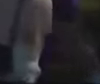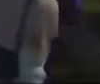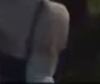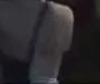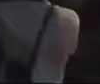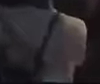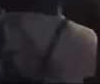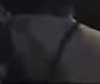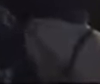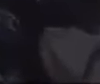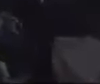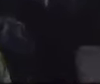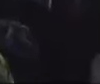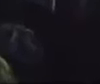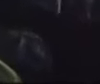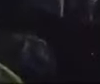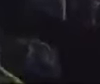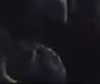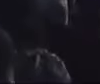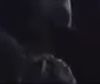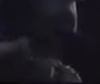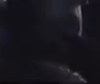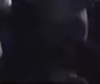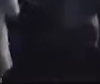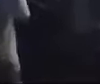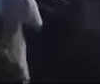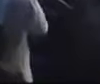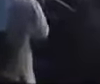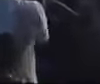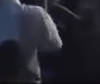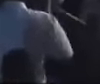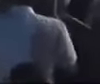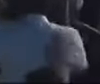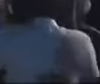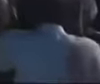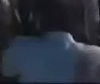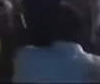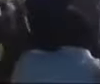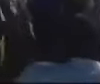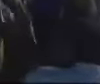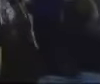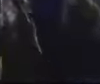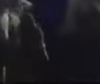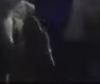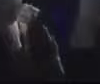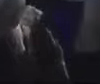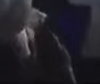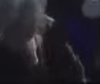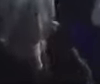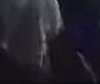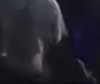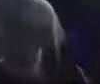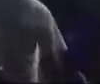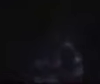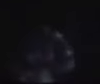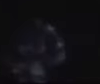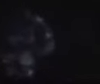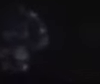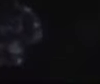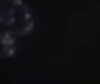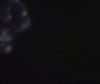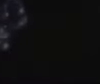the ushers. Whether you are an usher or not, bring them out. By the power of the Holy Ghost, I release your destiny